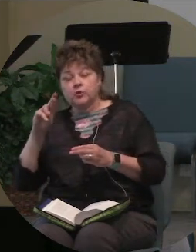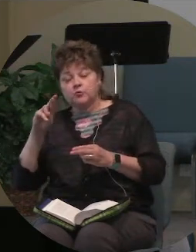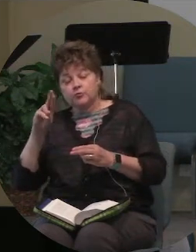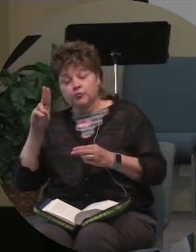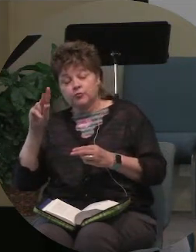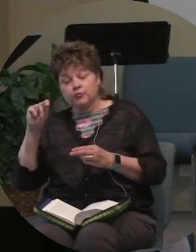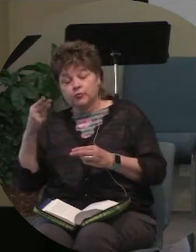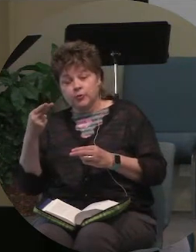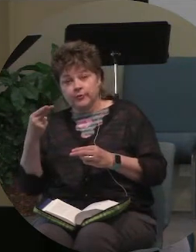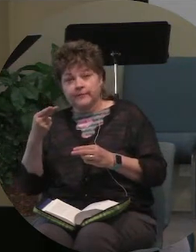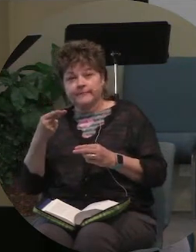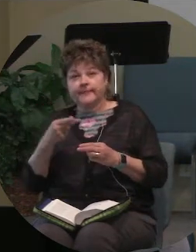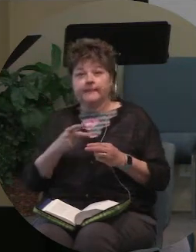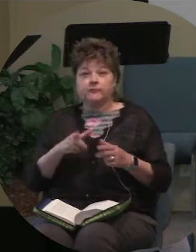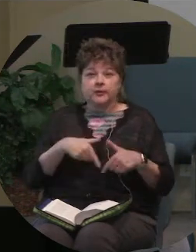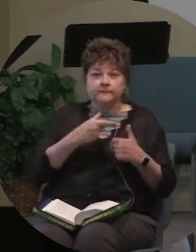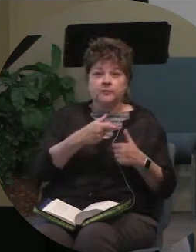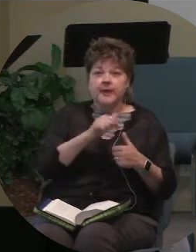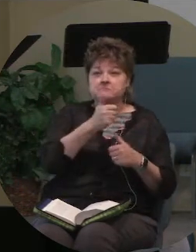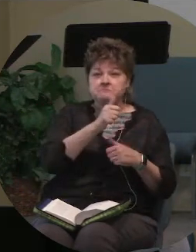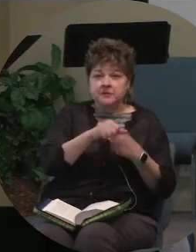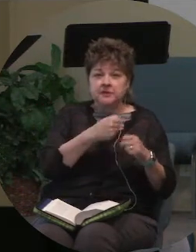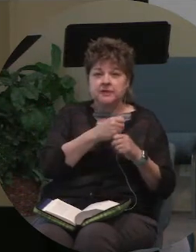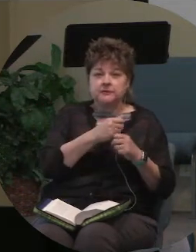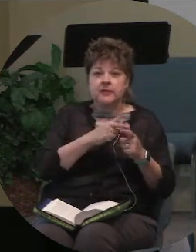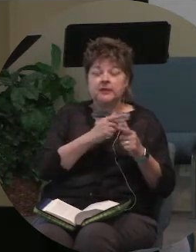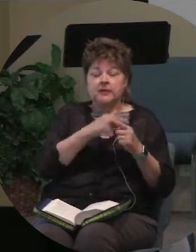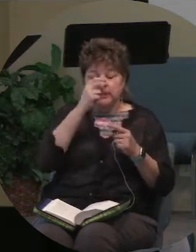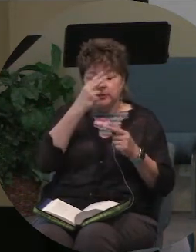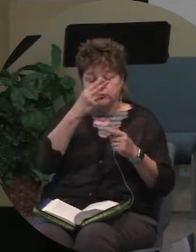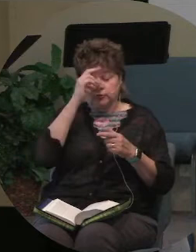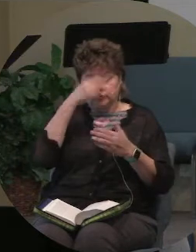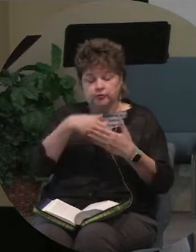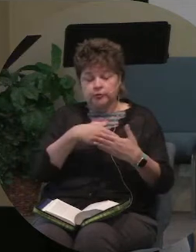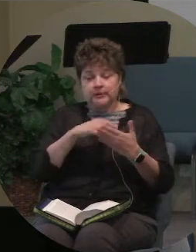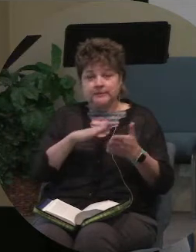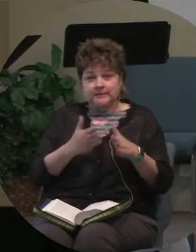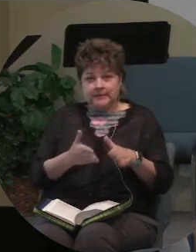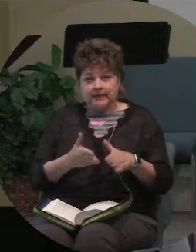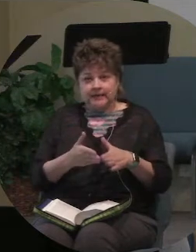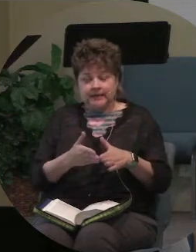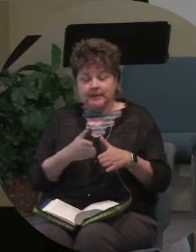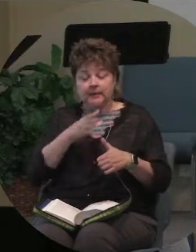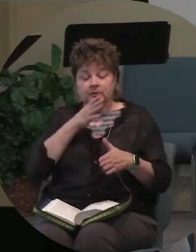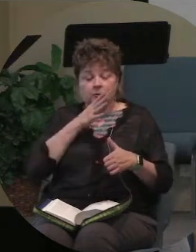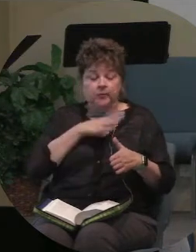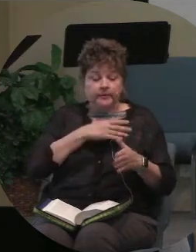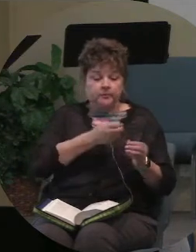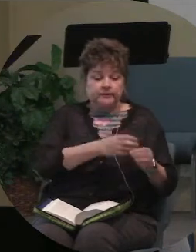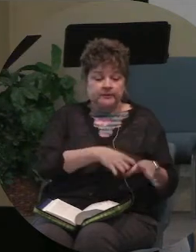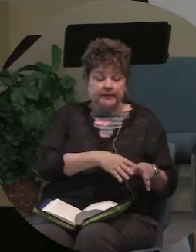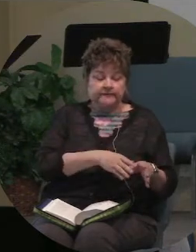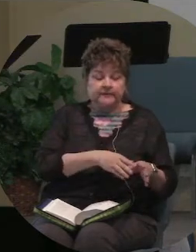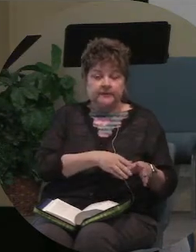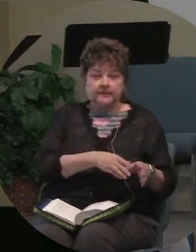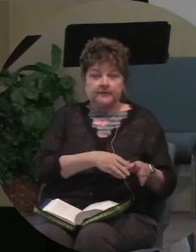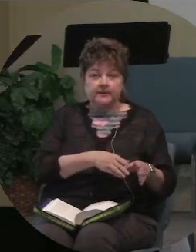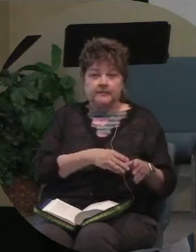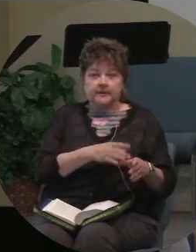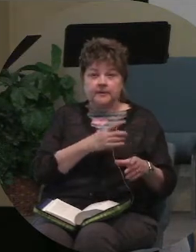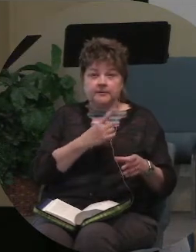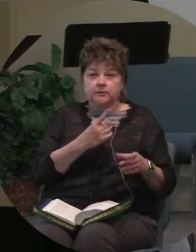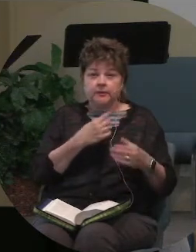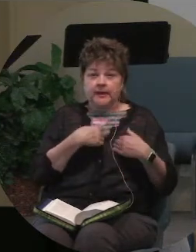died, and the woman was left without her two sons and her husband, but she had two